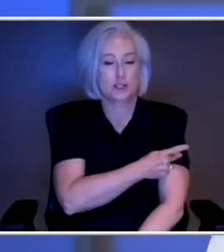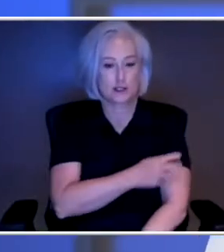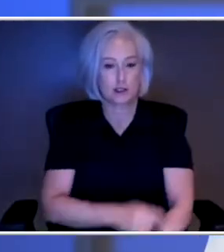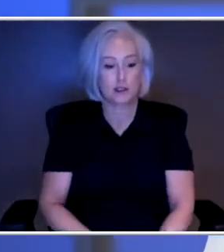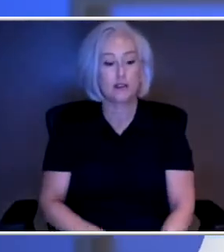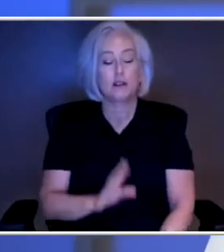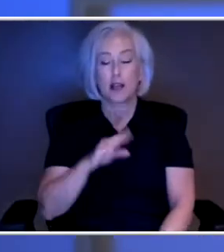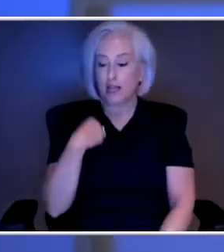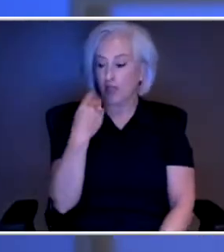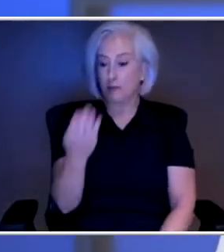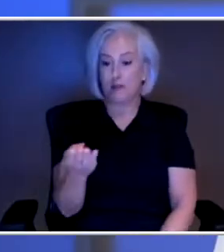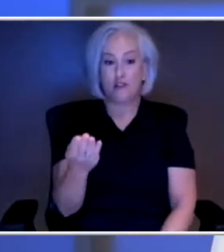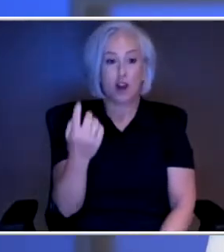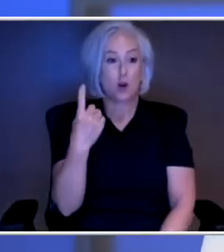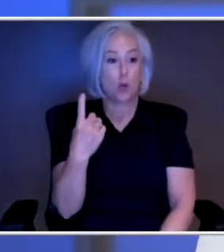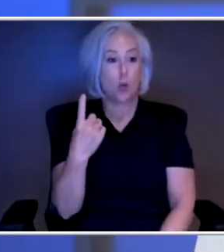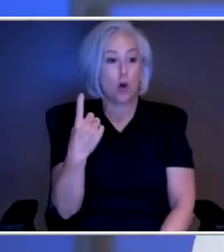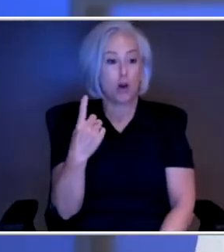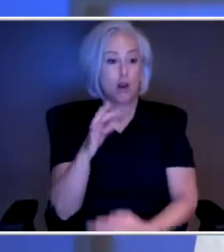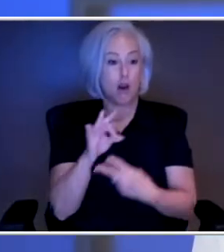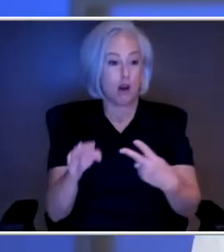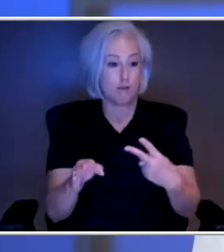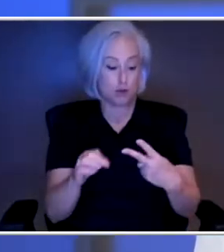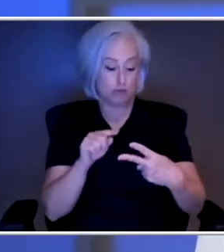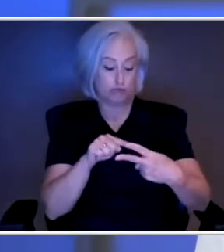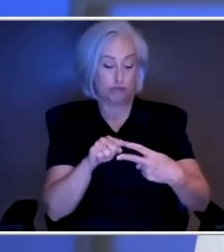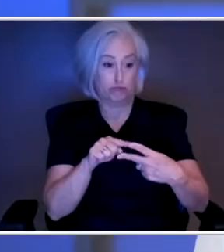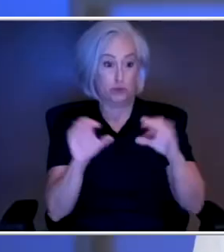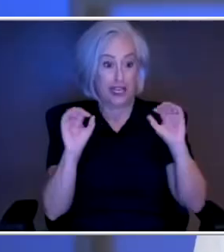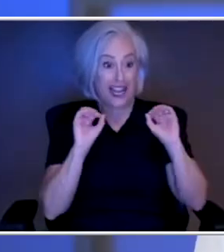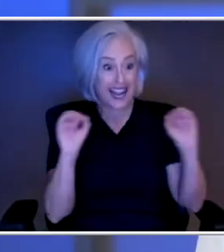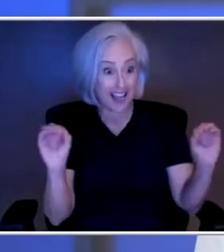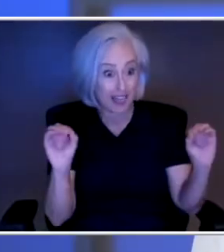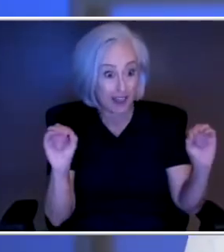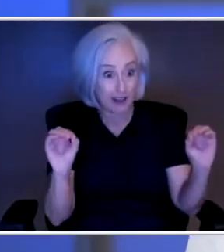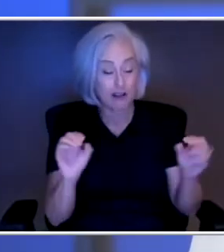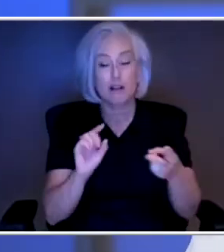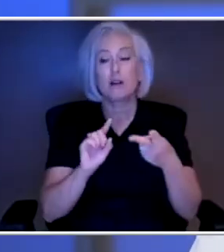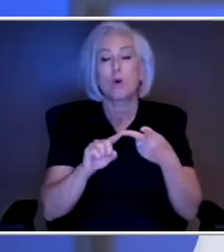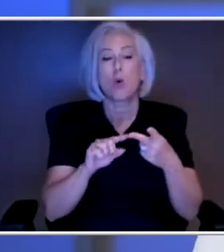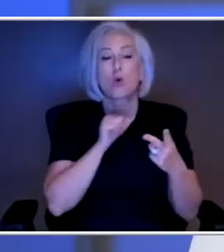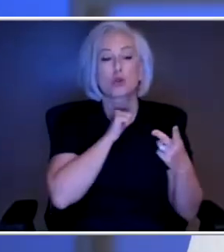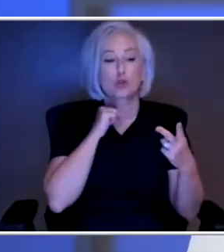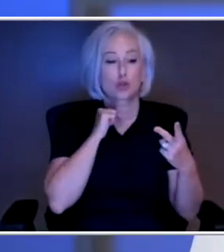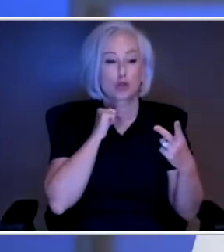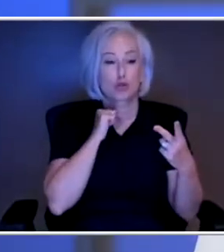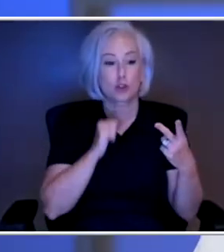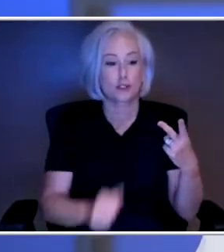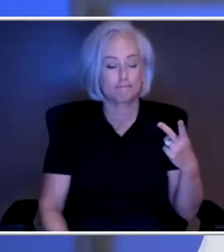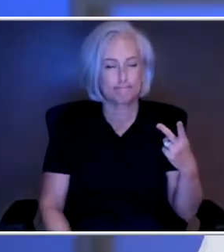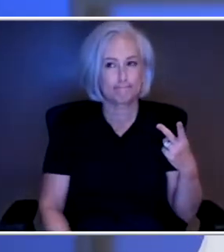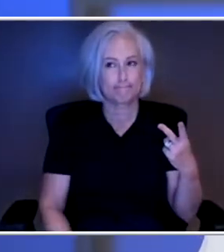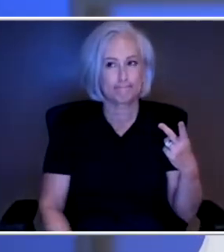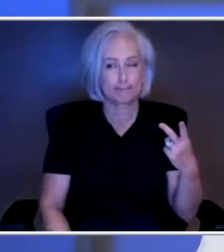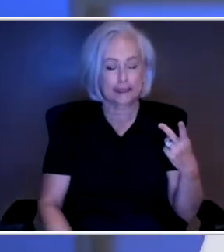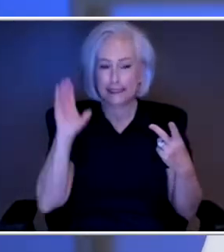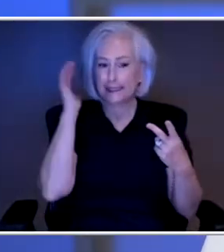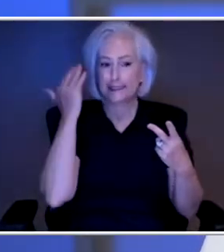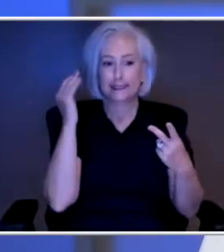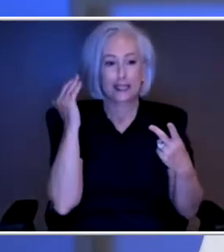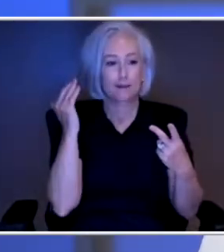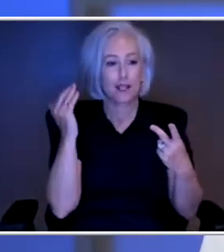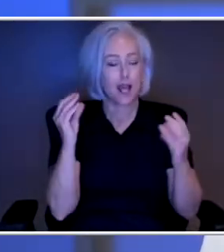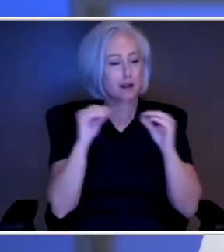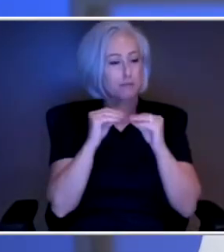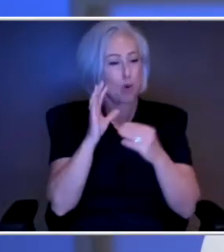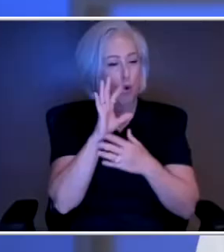option, which is do nothing or do surgery. And those options don't seem very good in today's modern world. They do research, they find out that this technique is